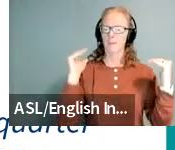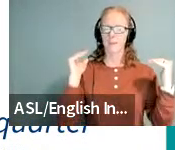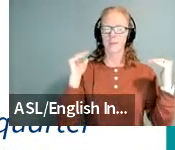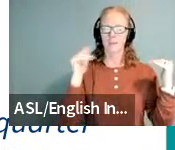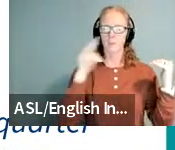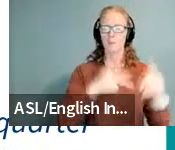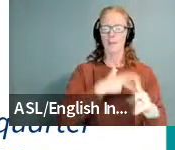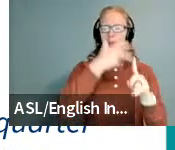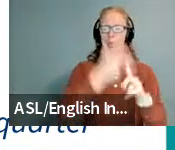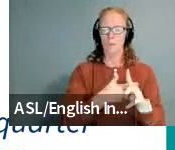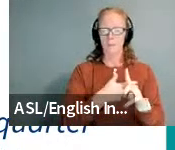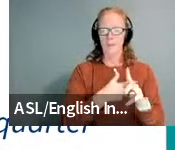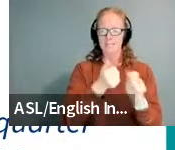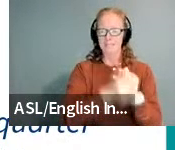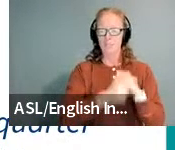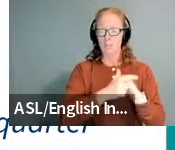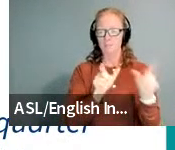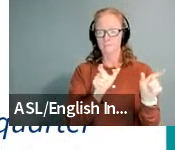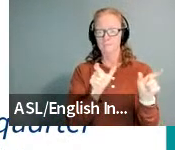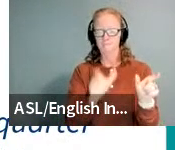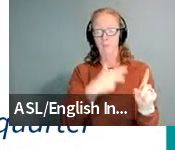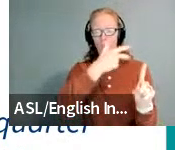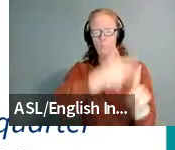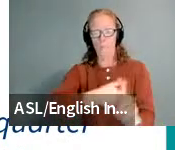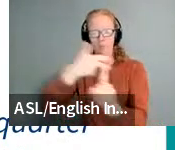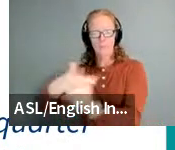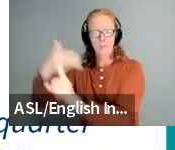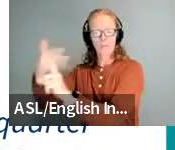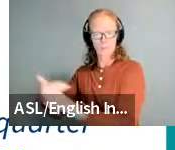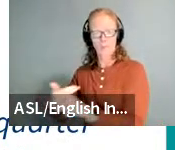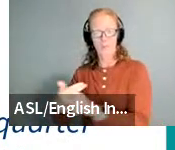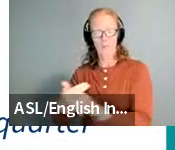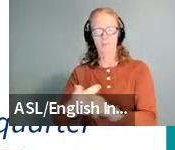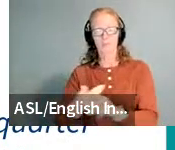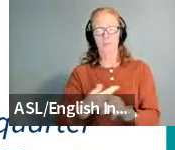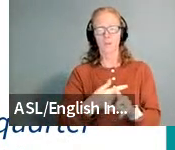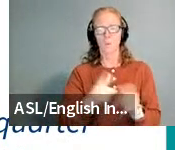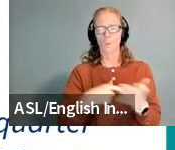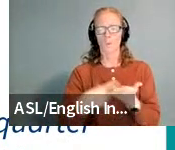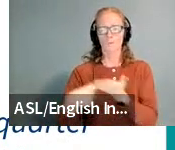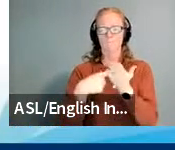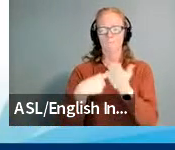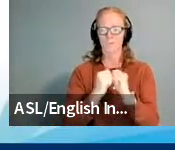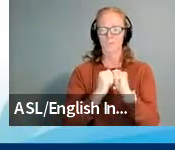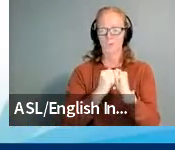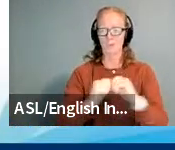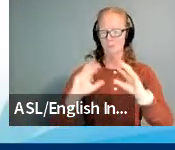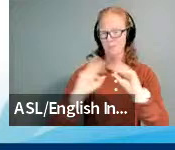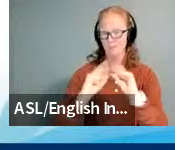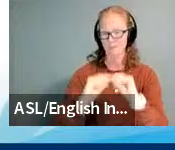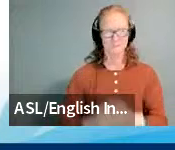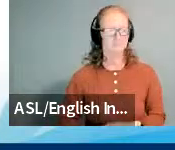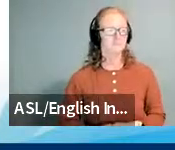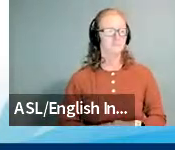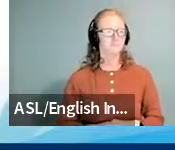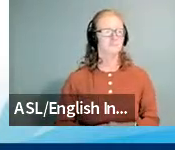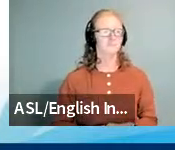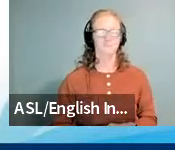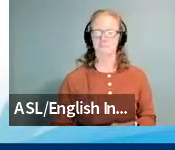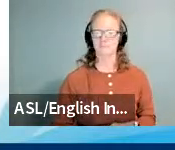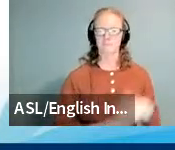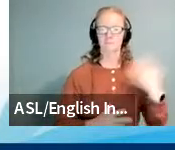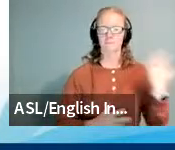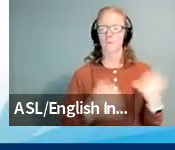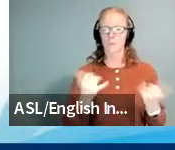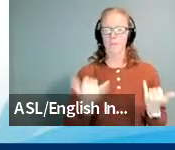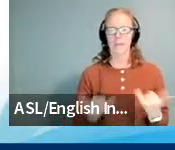3-month look ahead each time that we have the opportunity to spend some time with you. And with that, I think